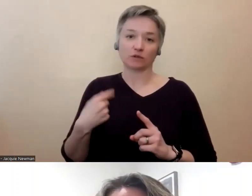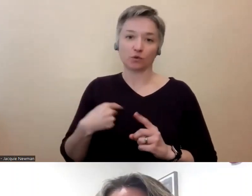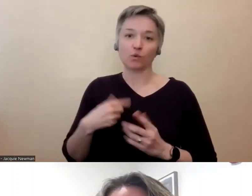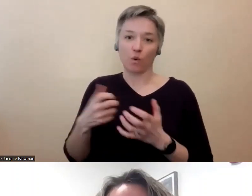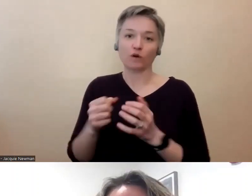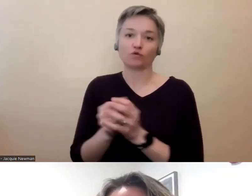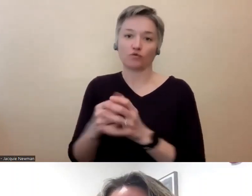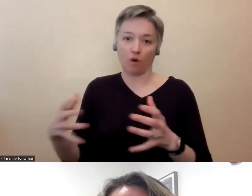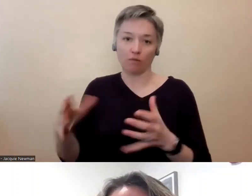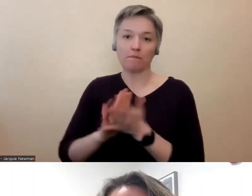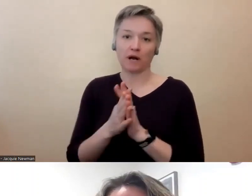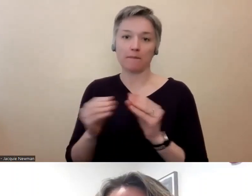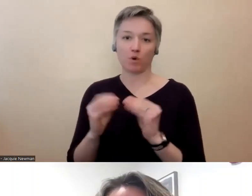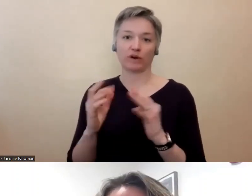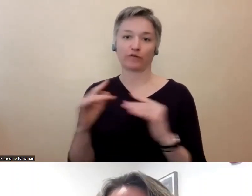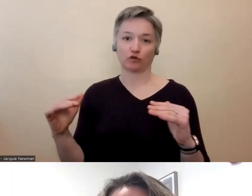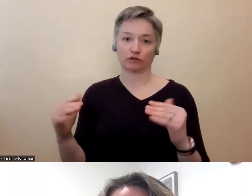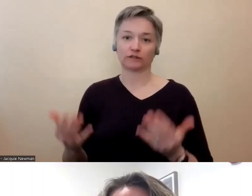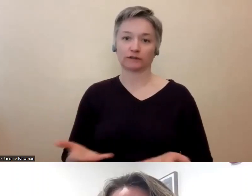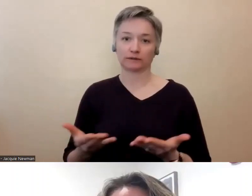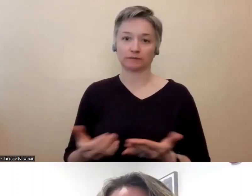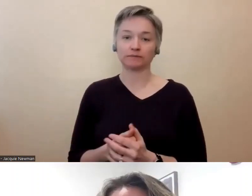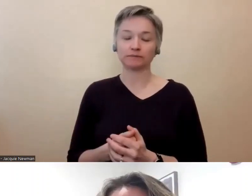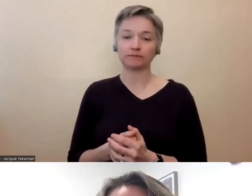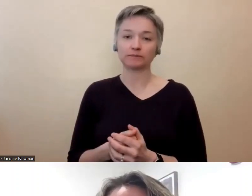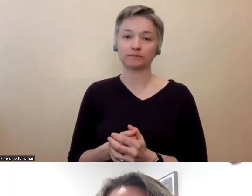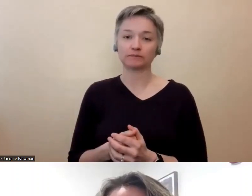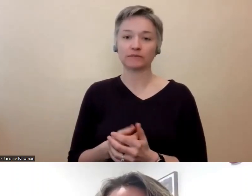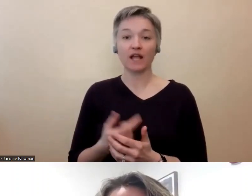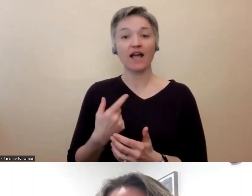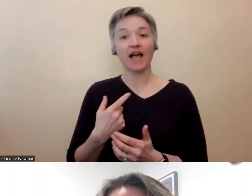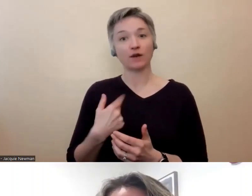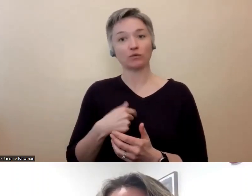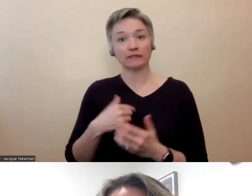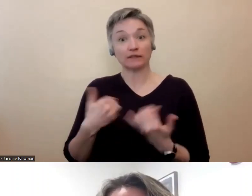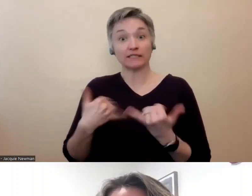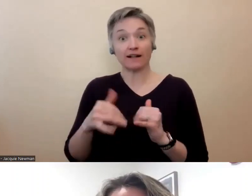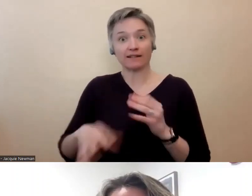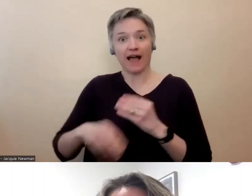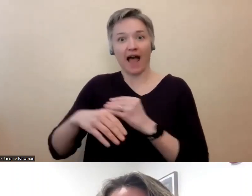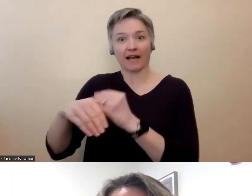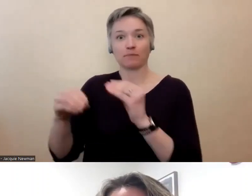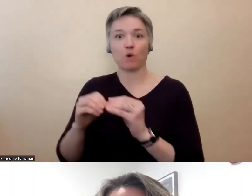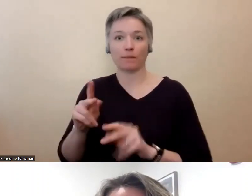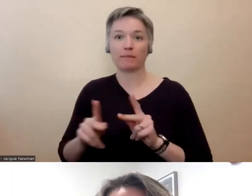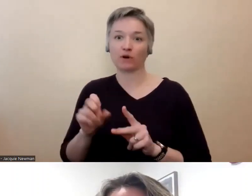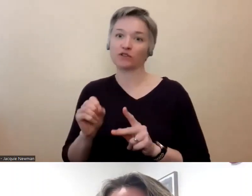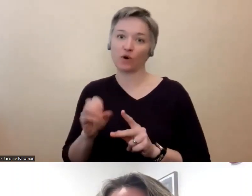the diversification of our group. And we're actively growing. So that will definitely be a part of our,